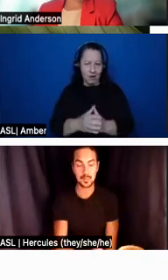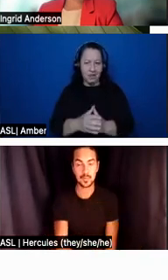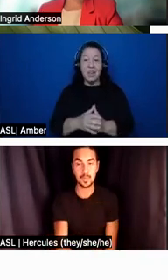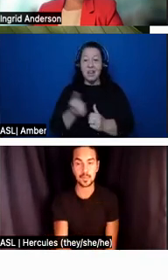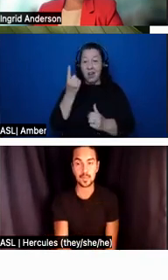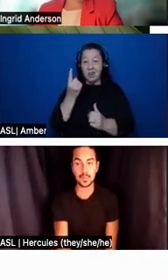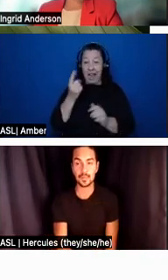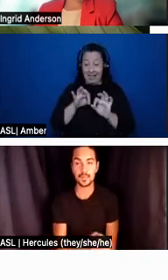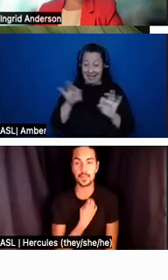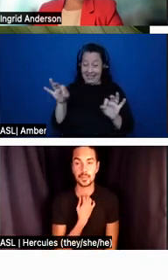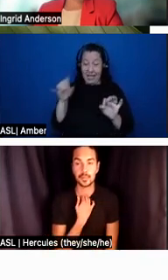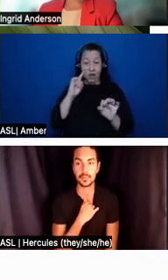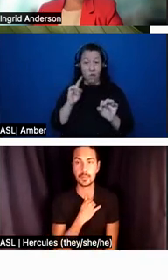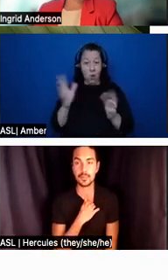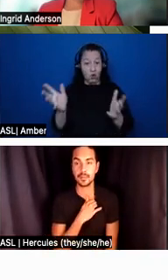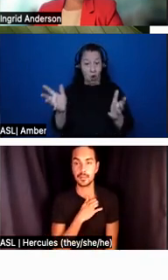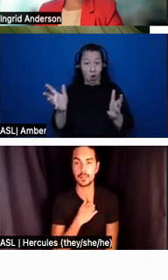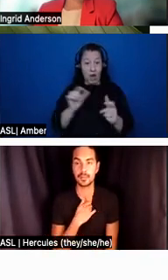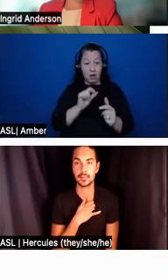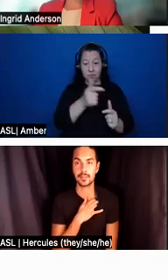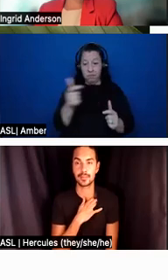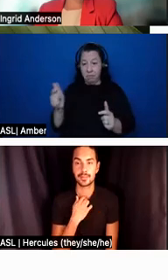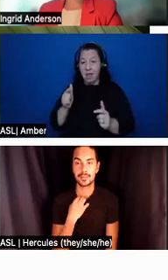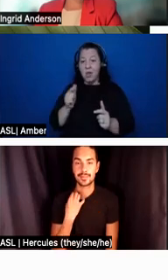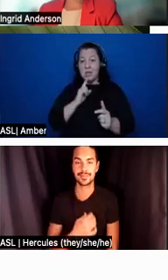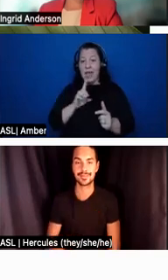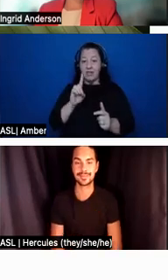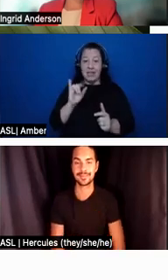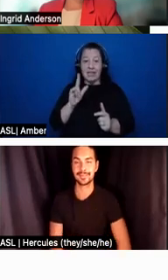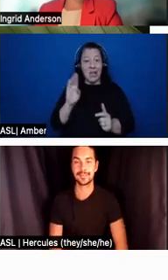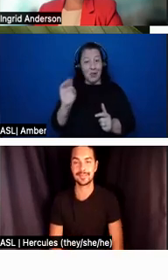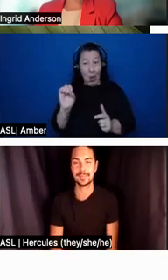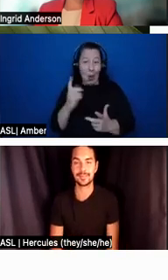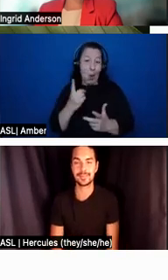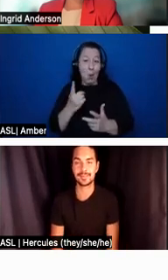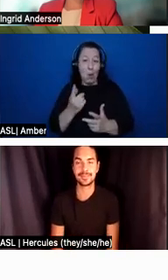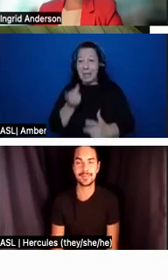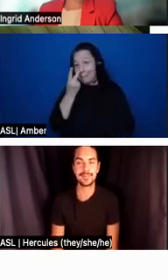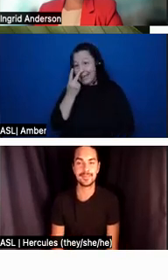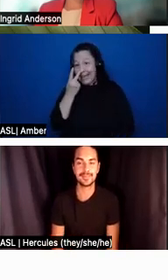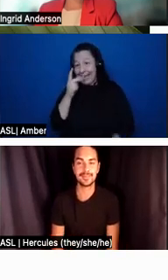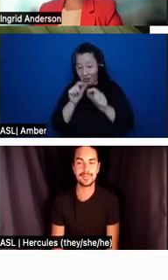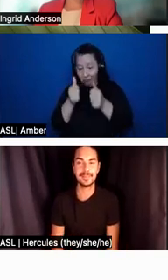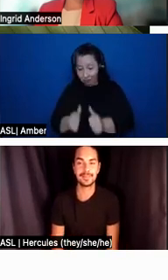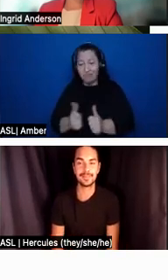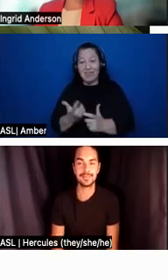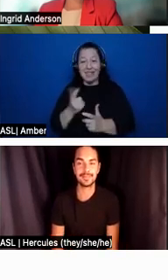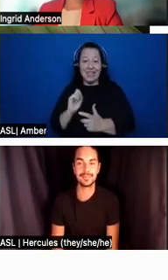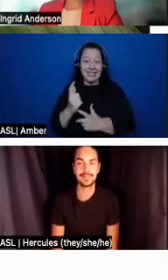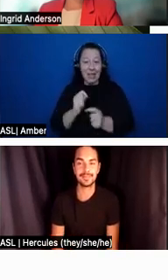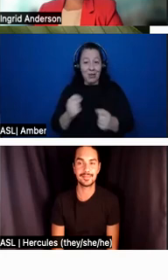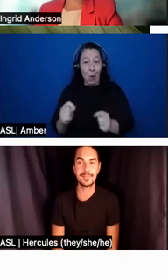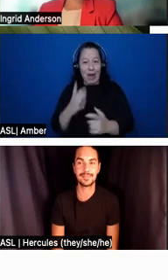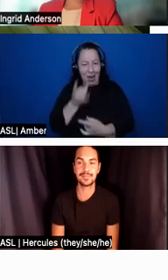using was a dildo, a phallic shaped sex toy. And it was interesting. So we'd